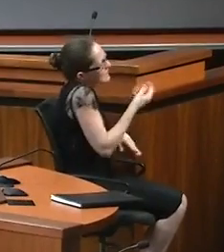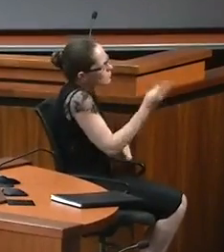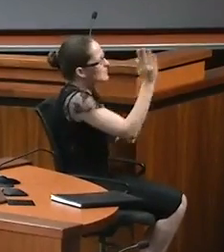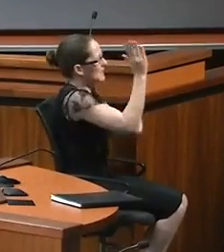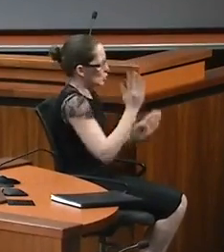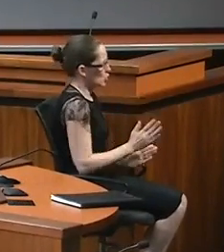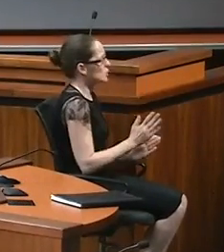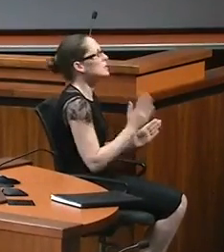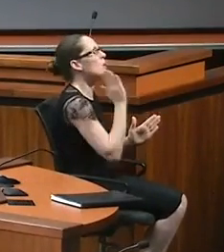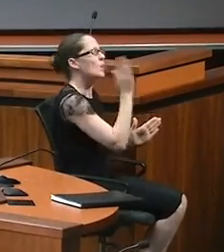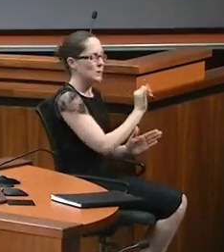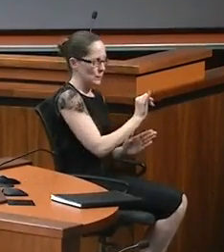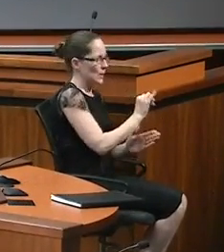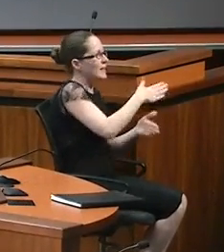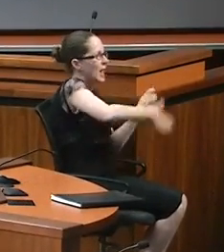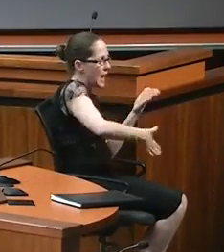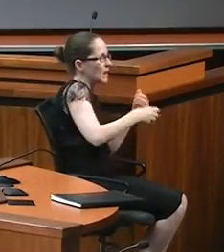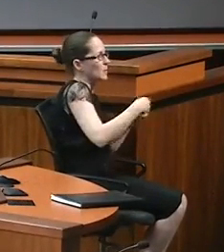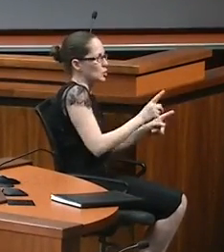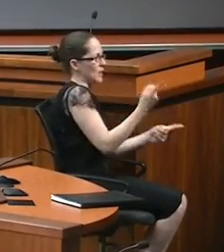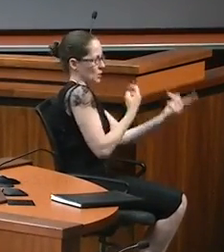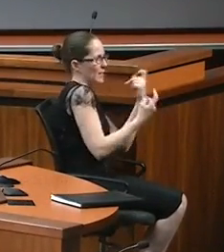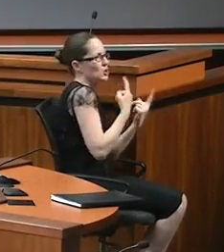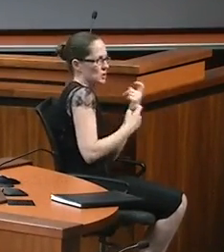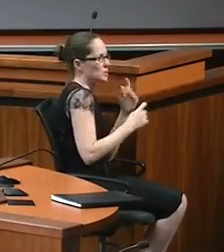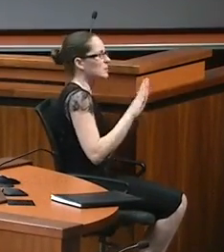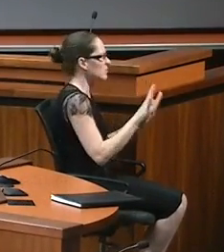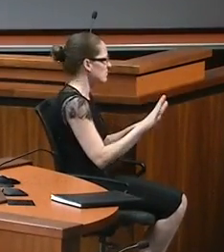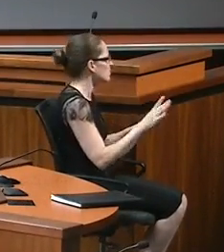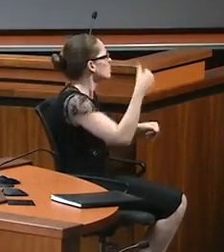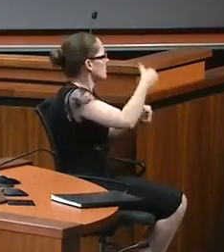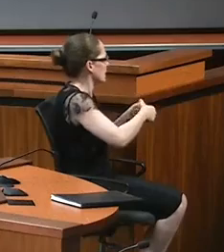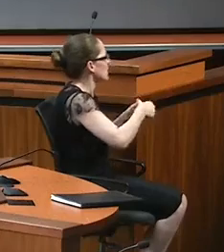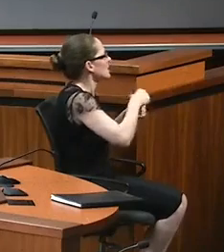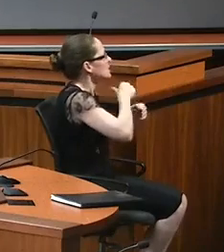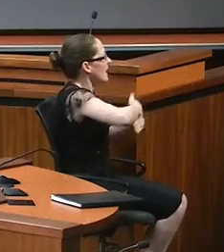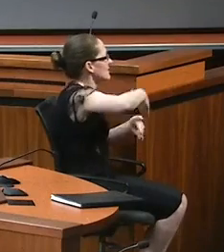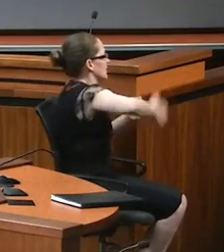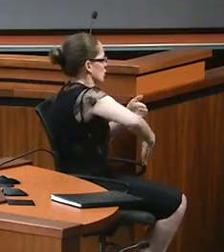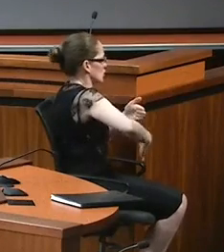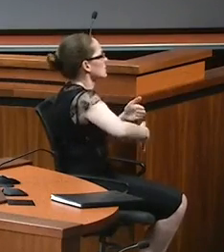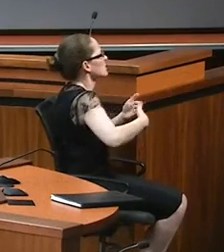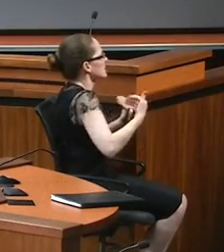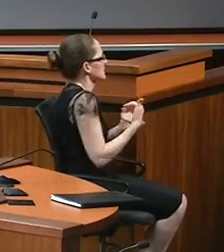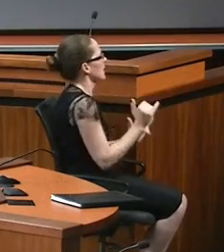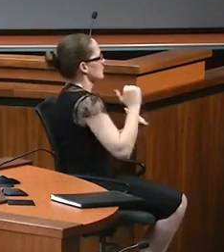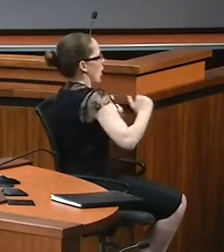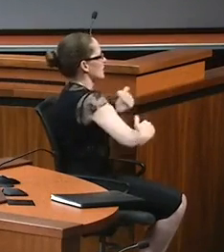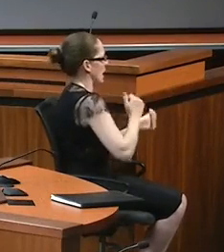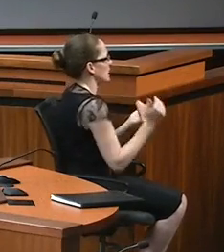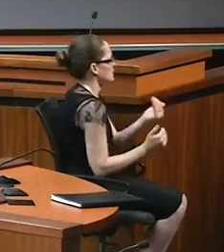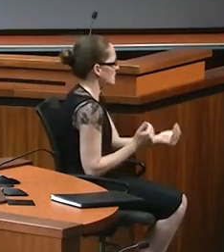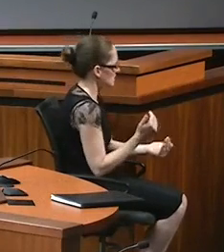again, this is the beginning of a process that continues, the beginning of the master plan process and the beginning of hearing about the results of the H&H